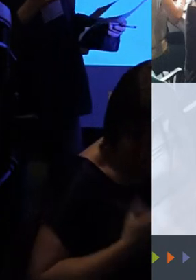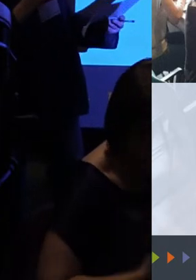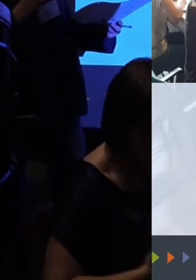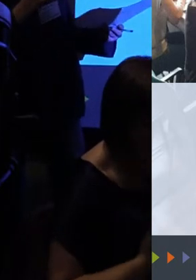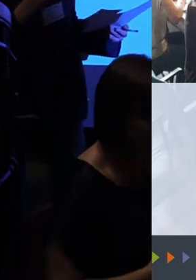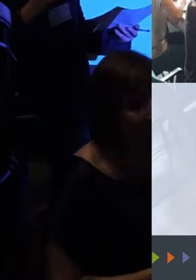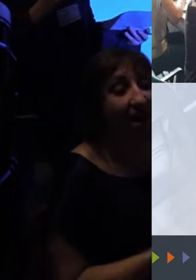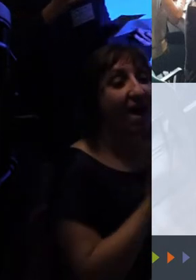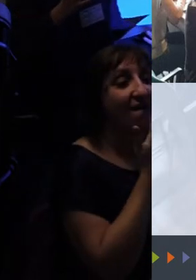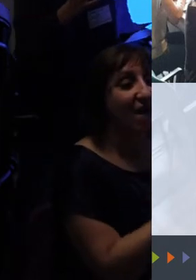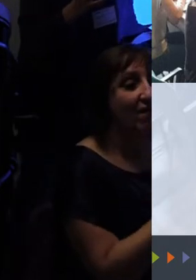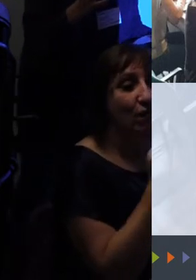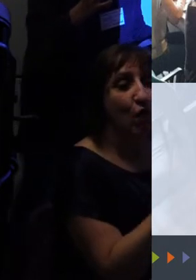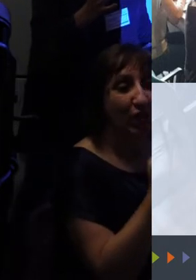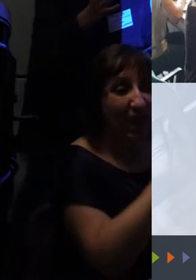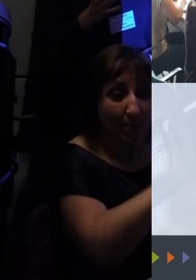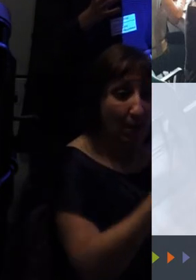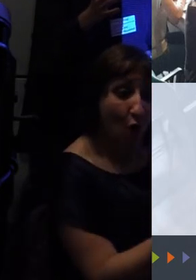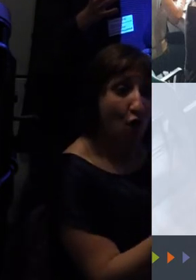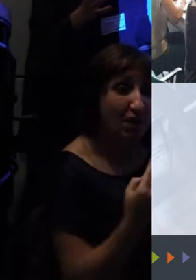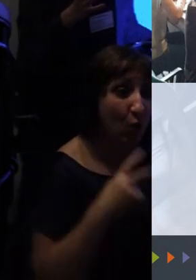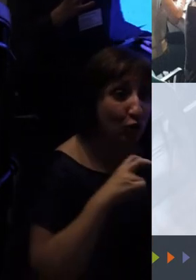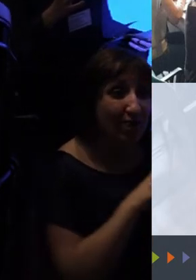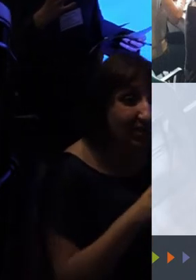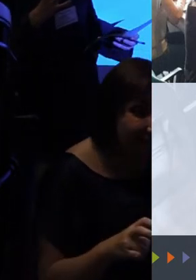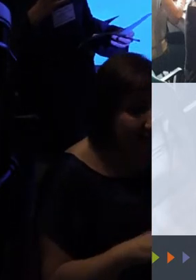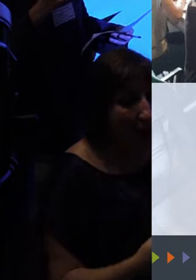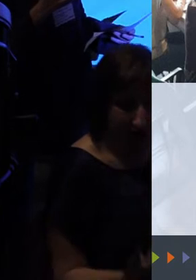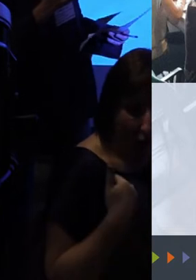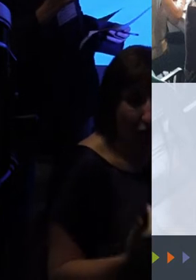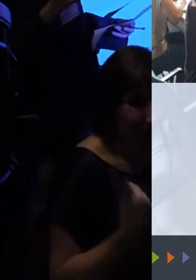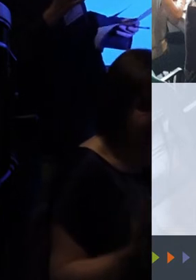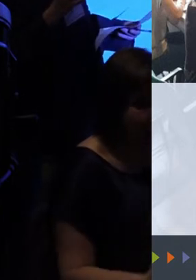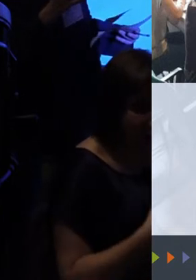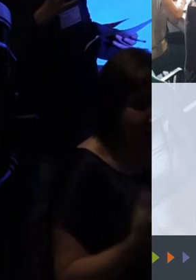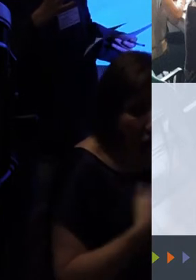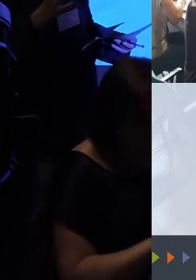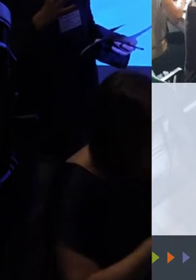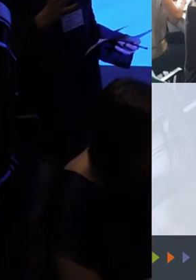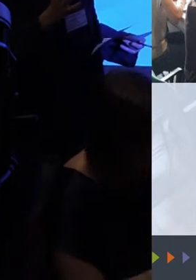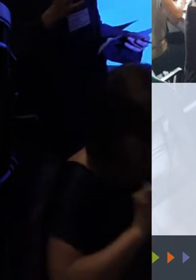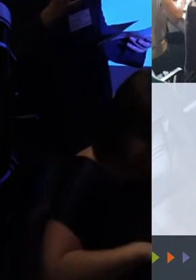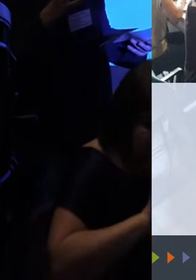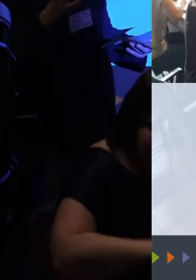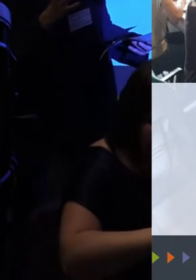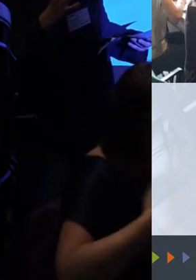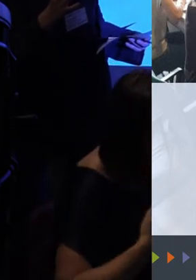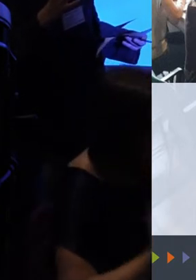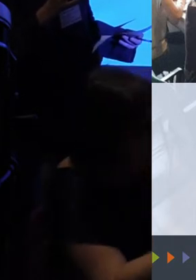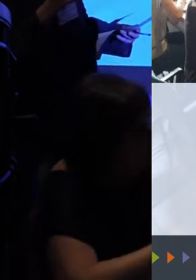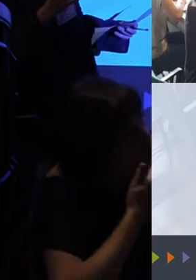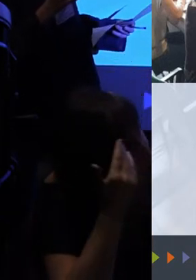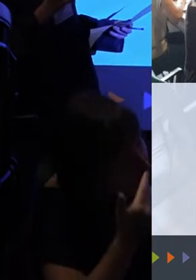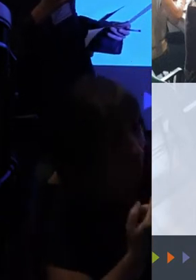The 543 people who responded to the survey kept contacting us, saying, what are you doing? What's next? What's next? Can you come and